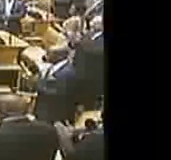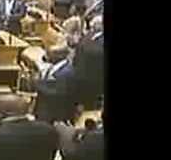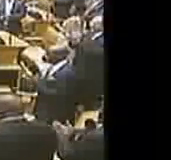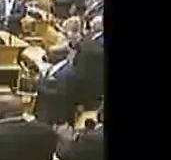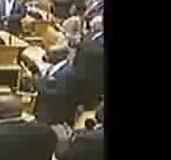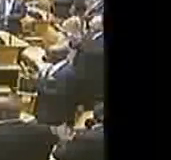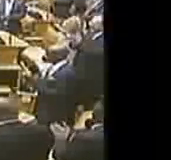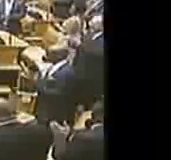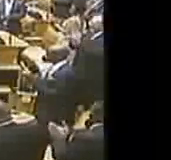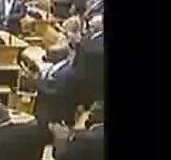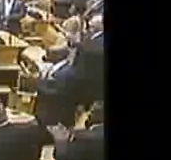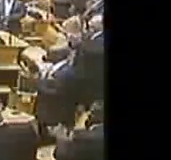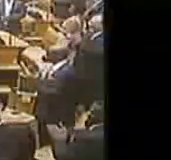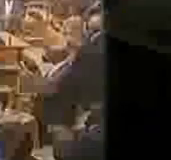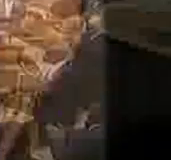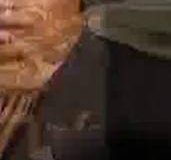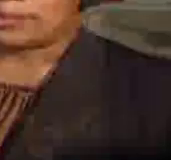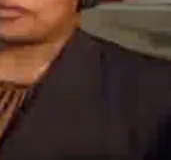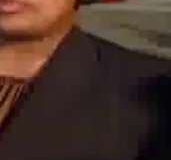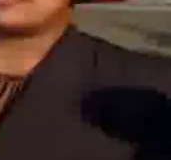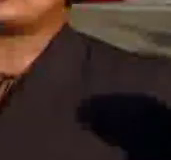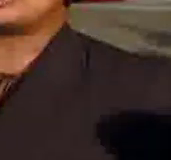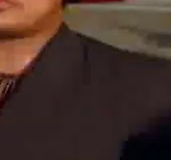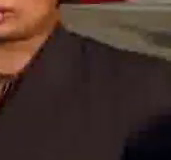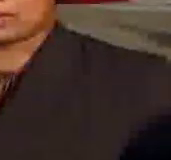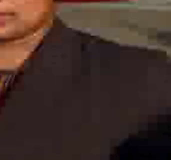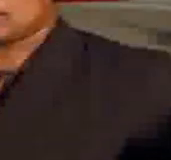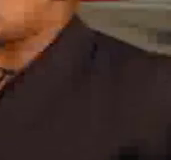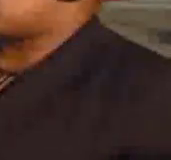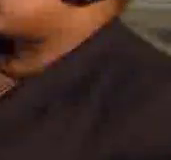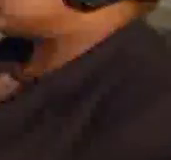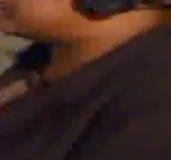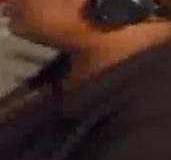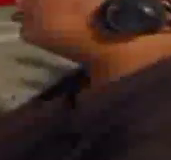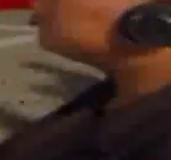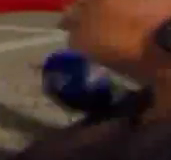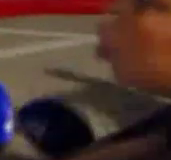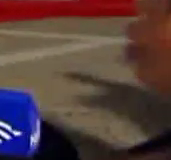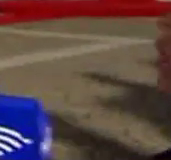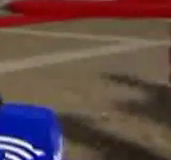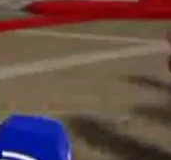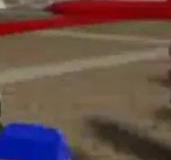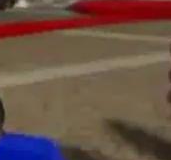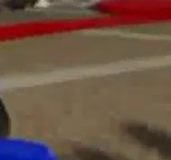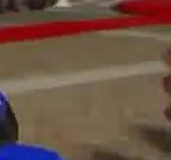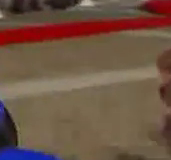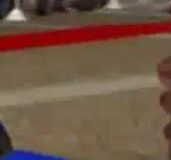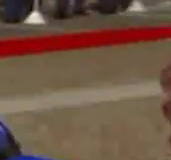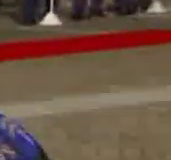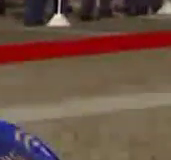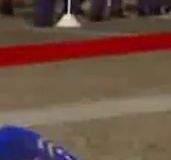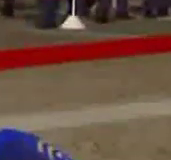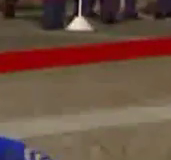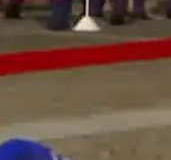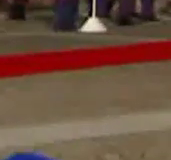Well, our first response to the President's speech will come from the Freedom Front Plus. Dr. Mulder, your party had expectations that it